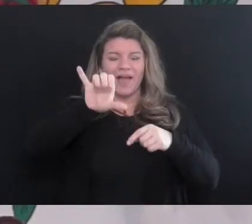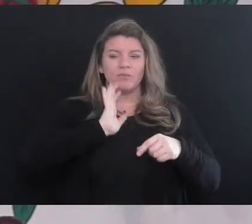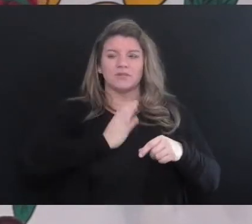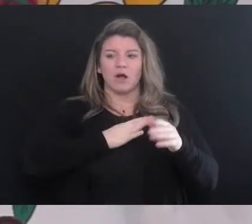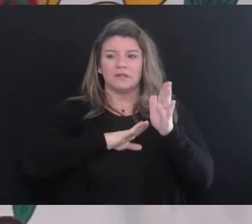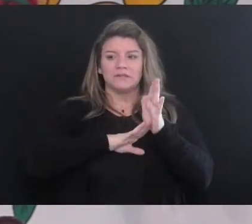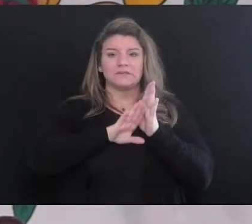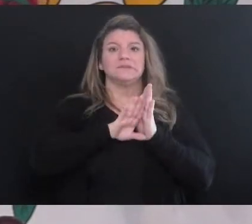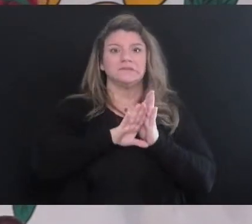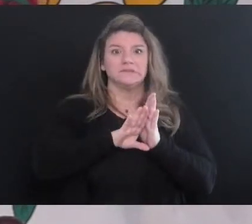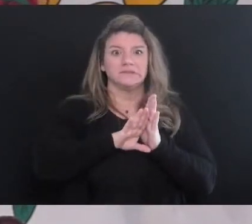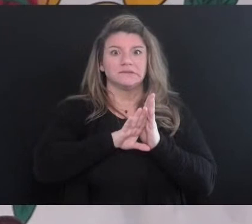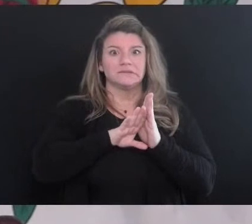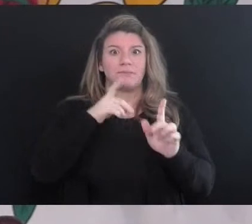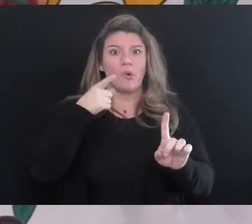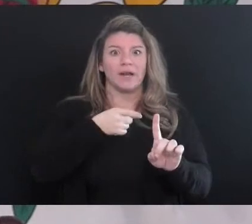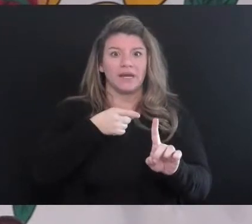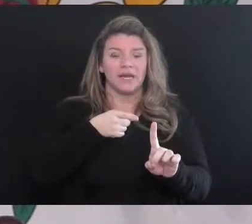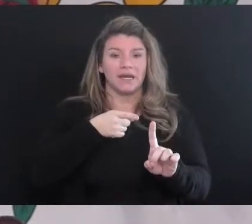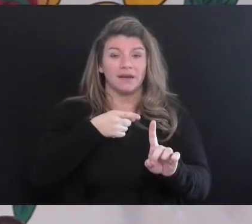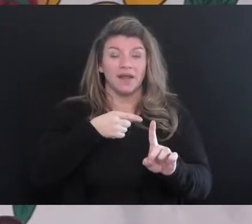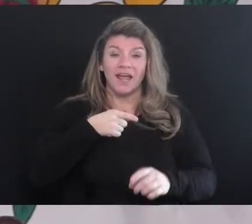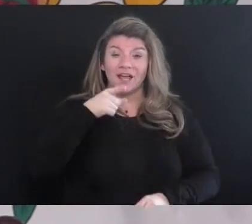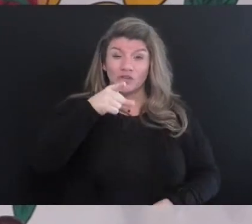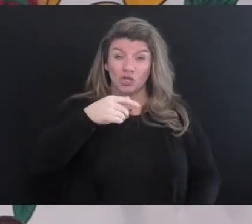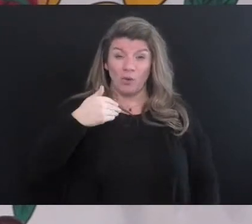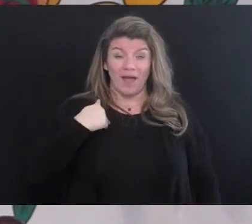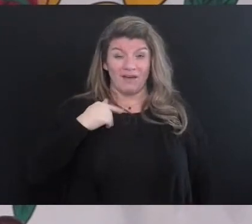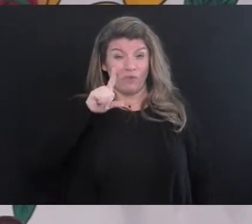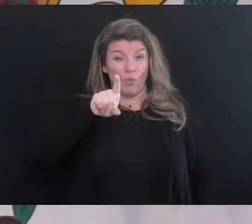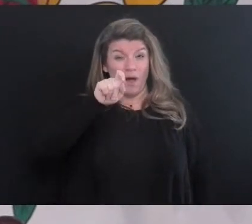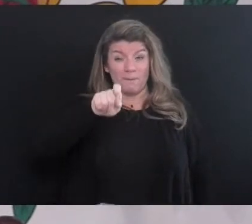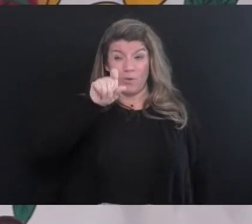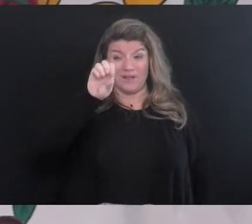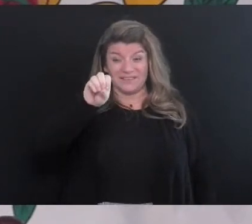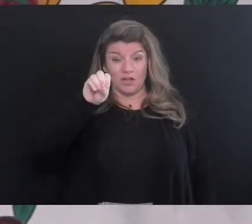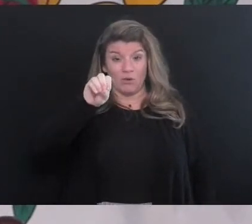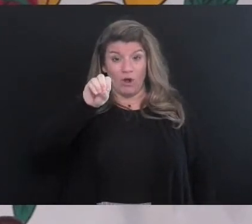point. Now, if you go from 1.0 to